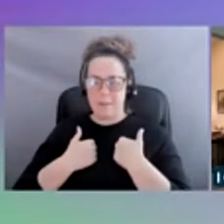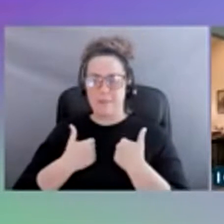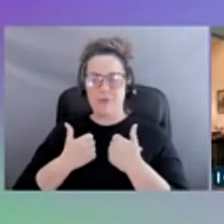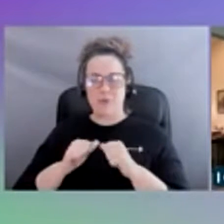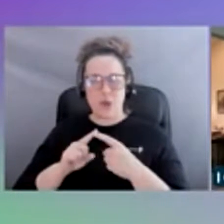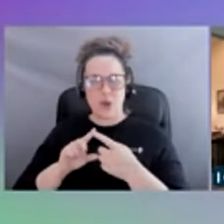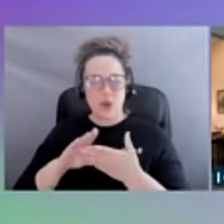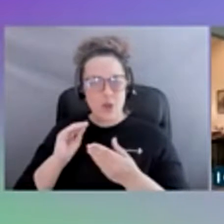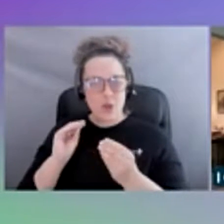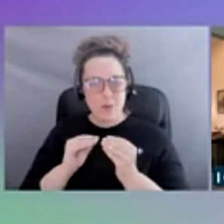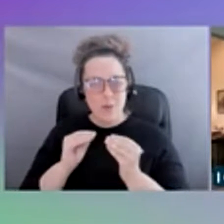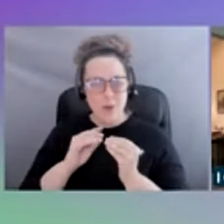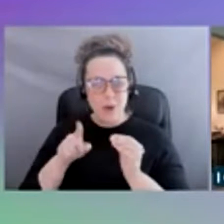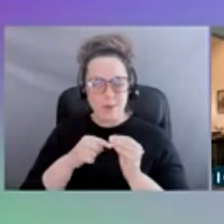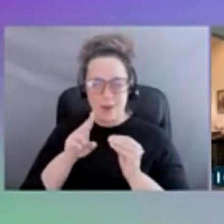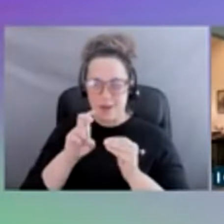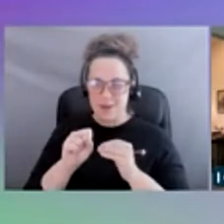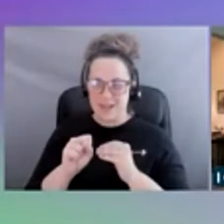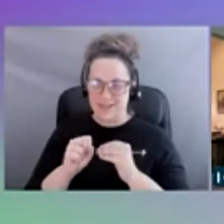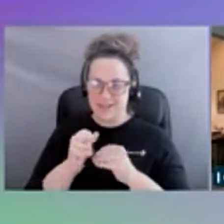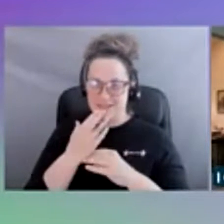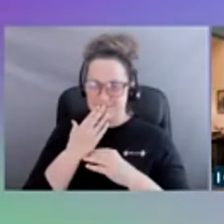trying to learn more about the US.